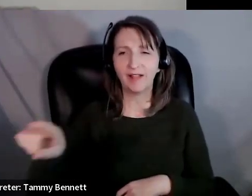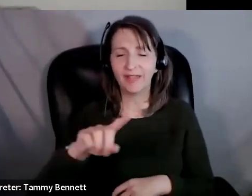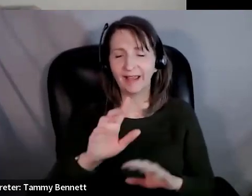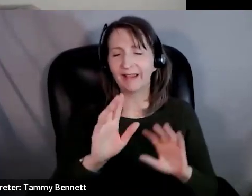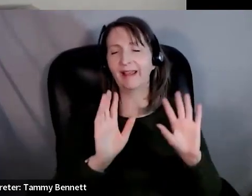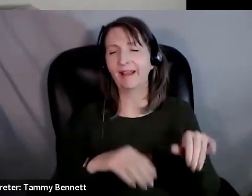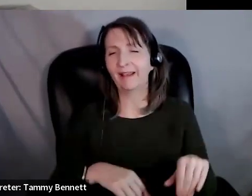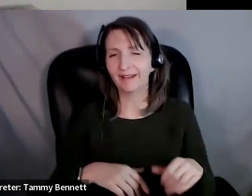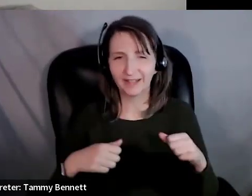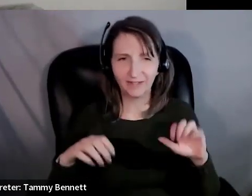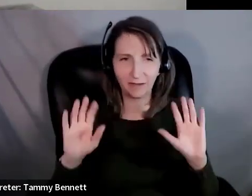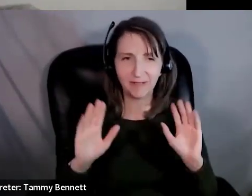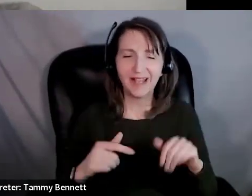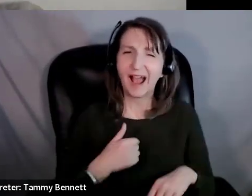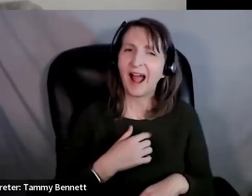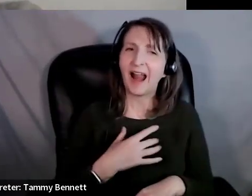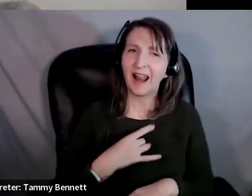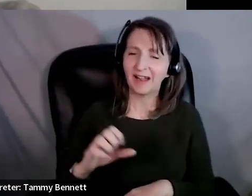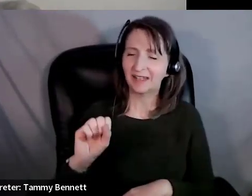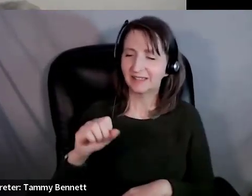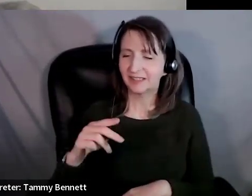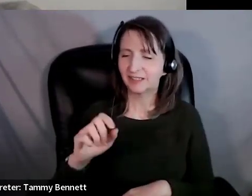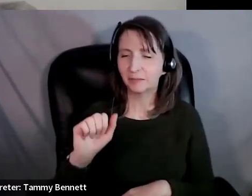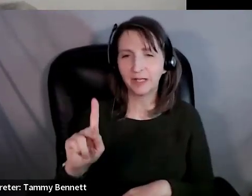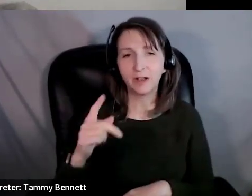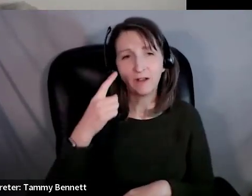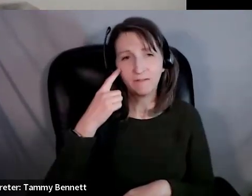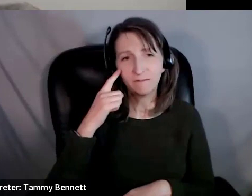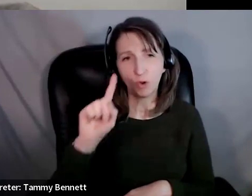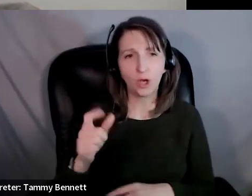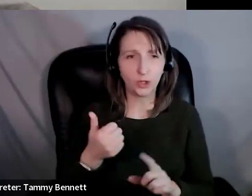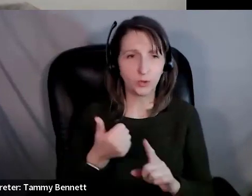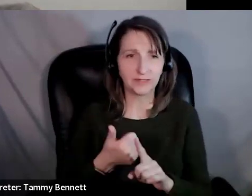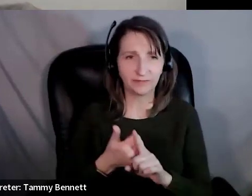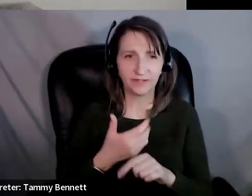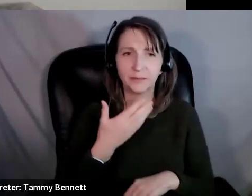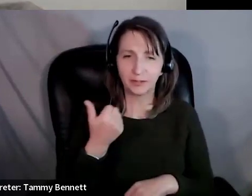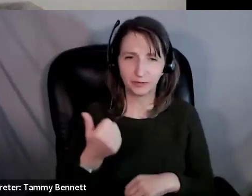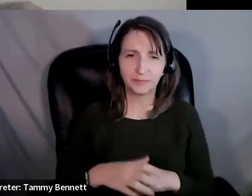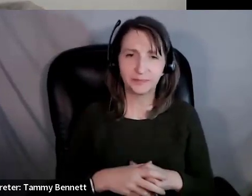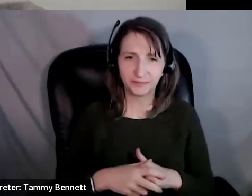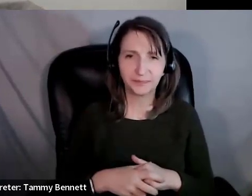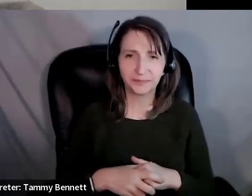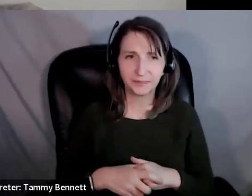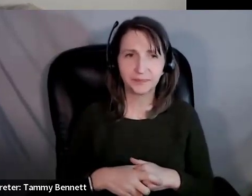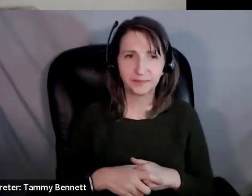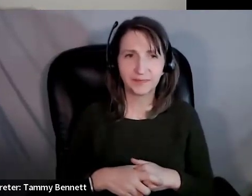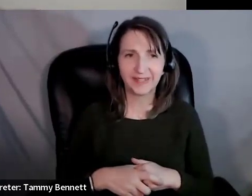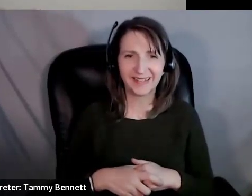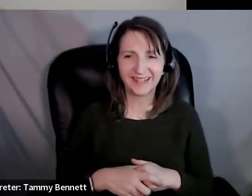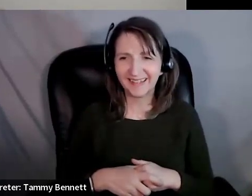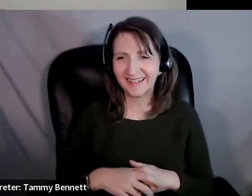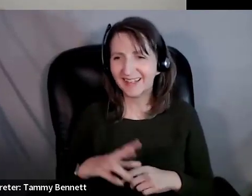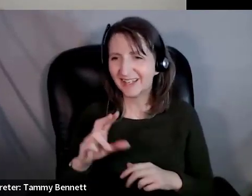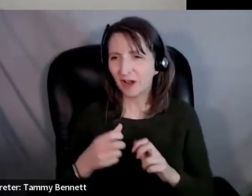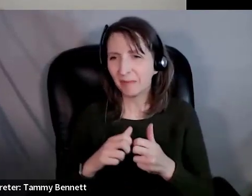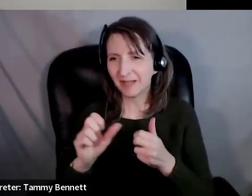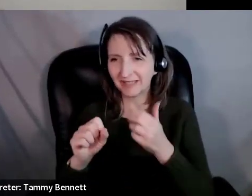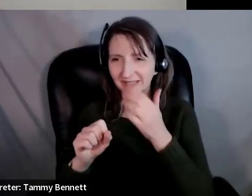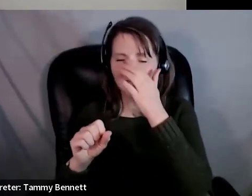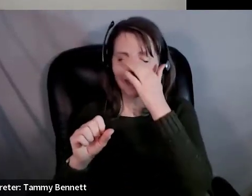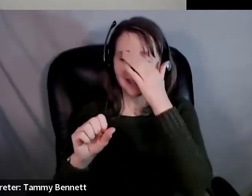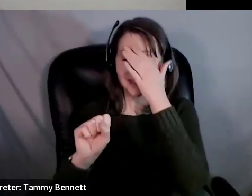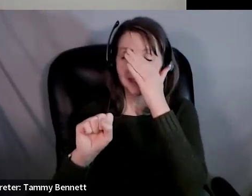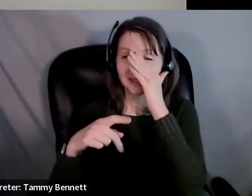I really do like speak for yourself because it is very self-explanatory and, um, it's great. No problem. Yeah. Speak for